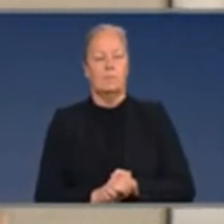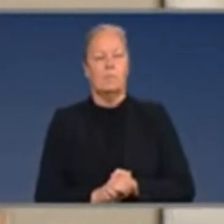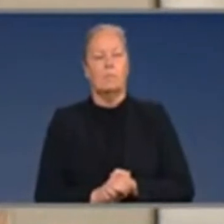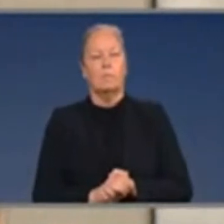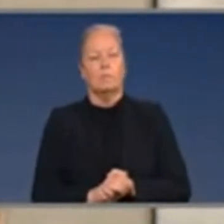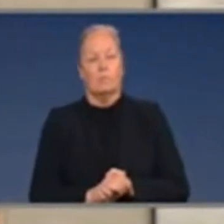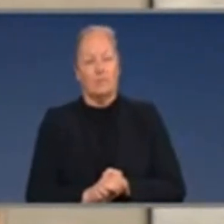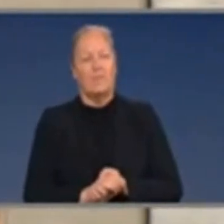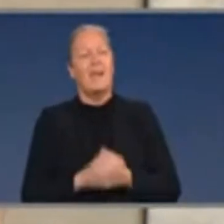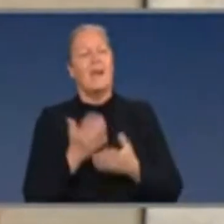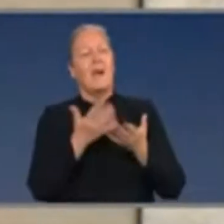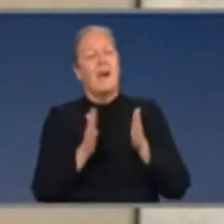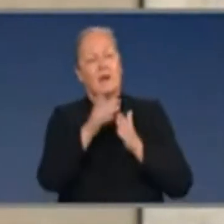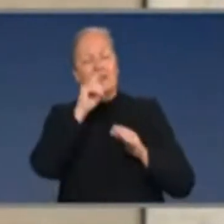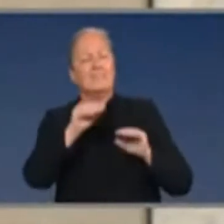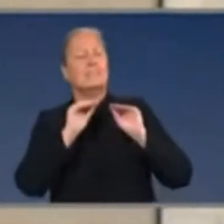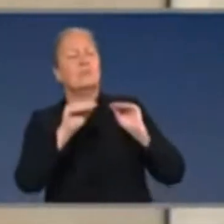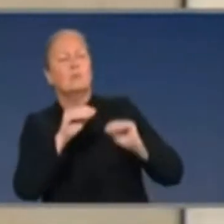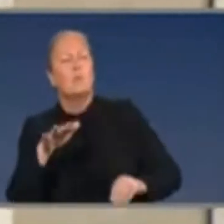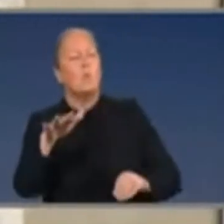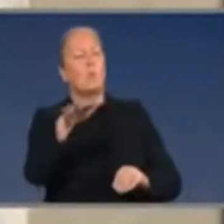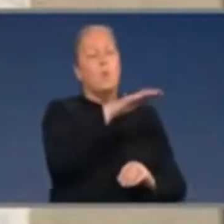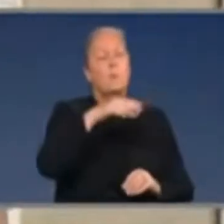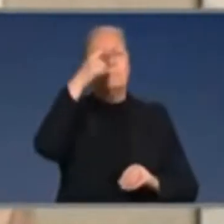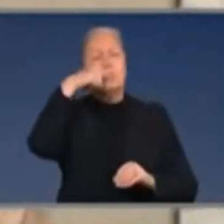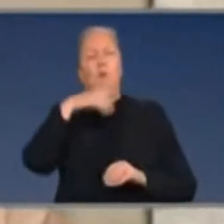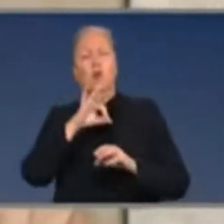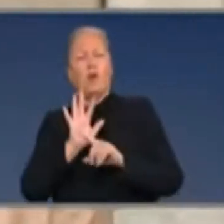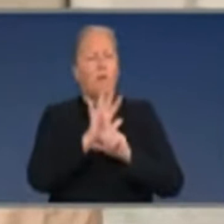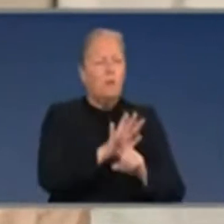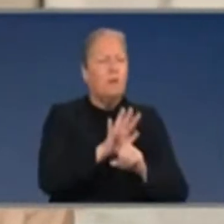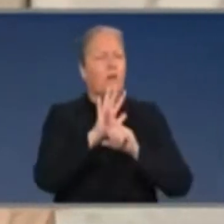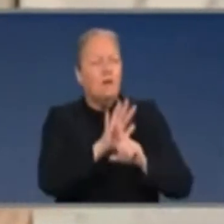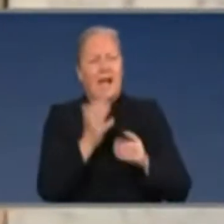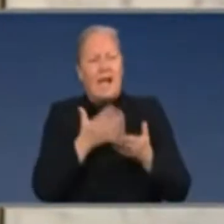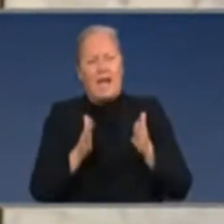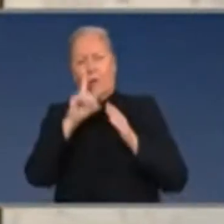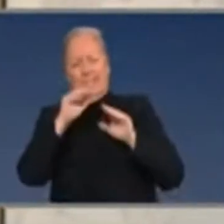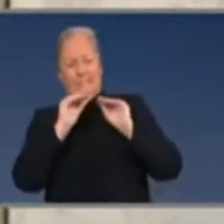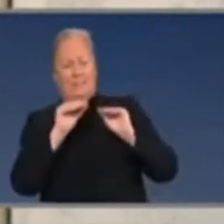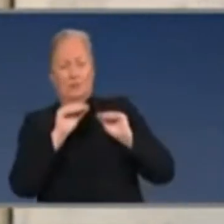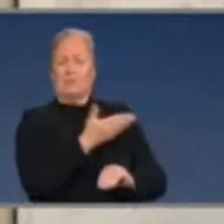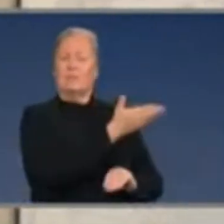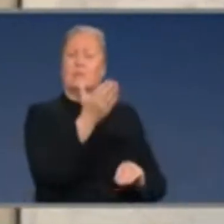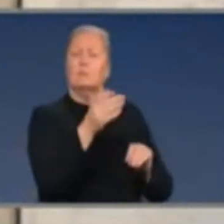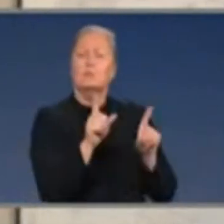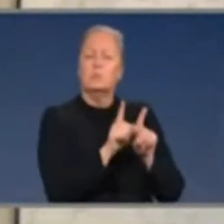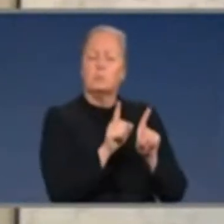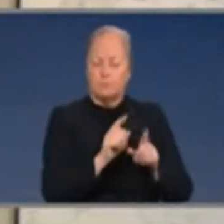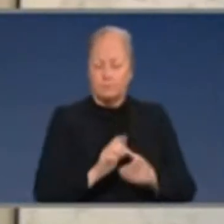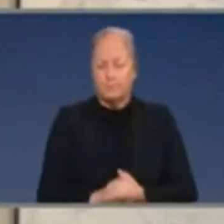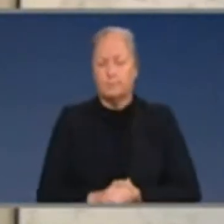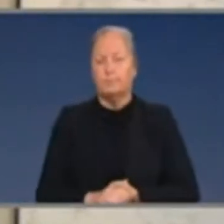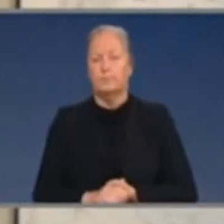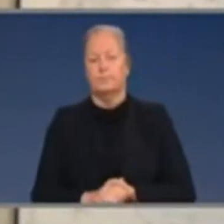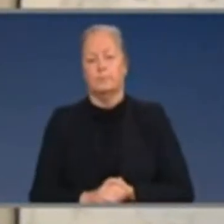and pursuing matters like constitutional recognition, voices to Parliament and so forth? All of those processes in relation to the voice